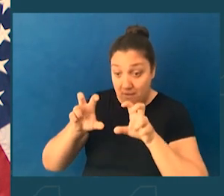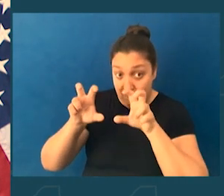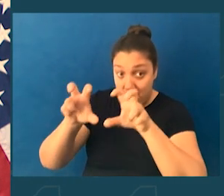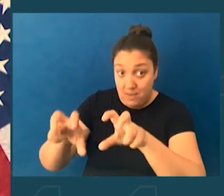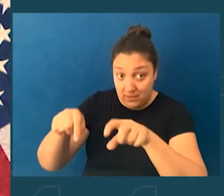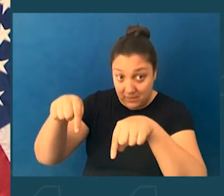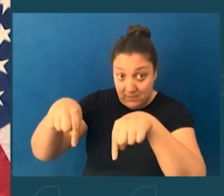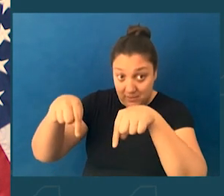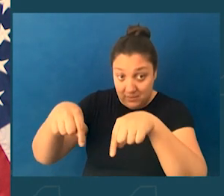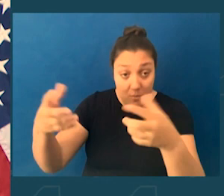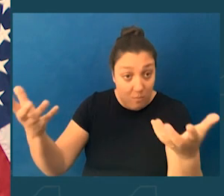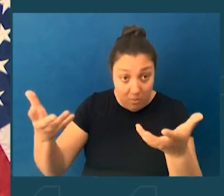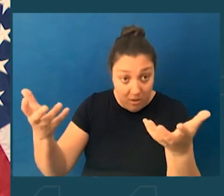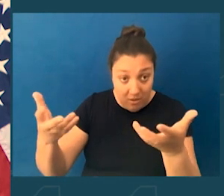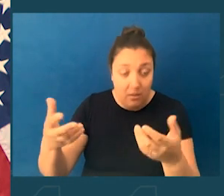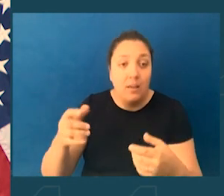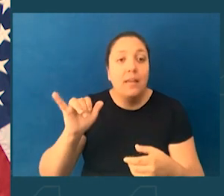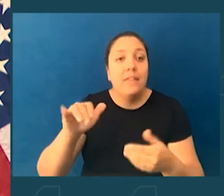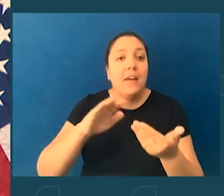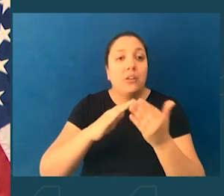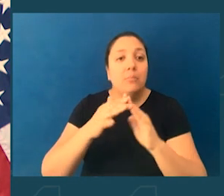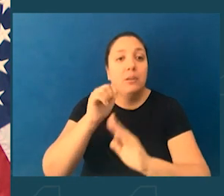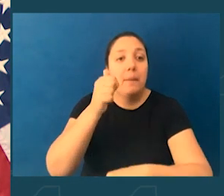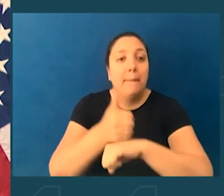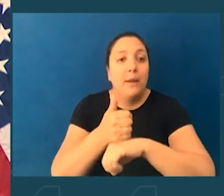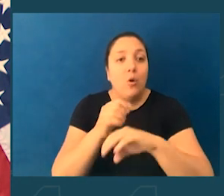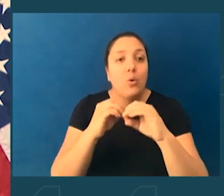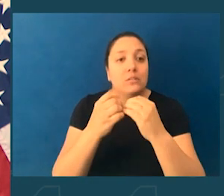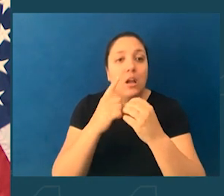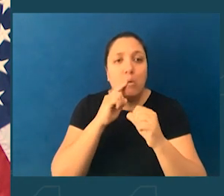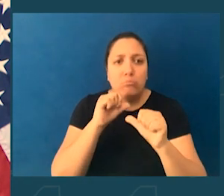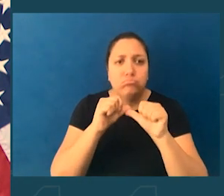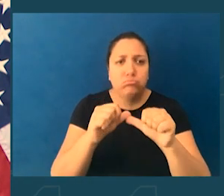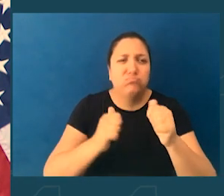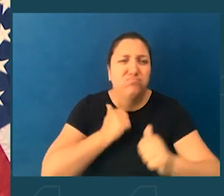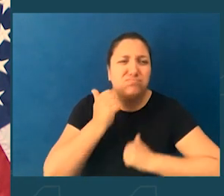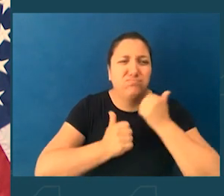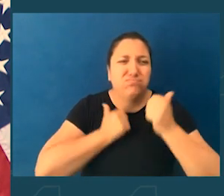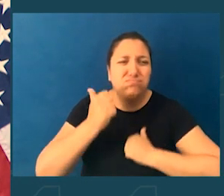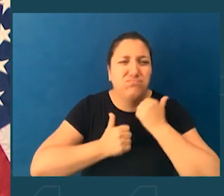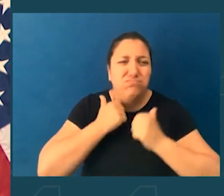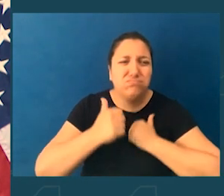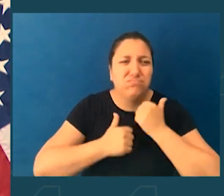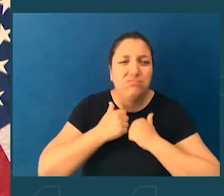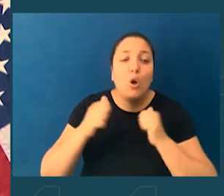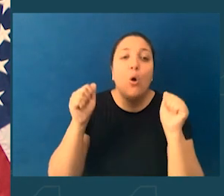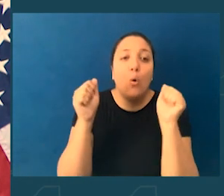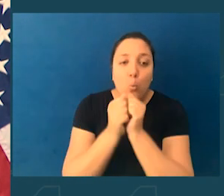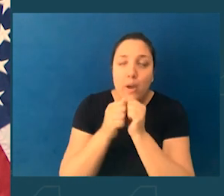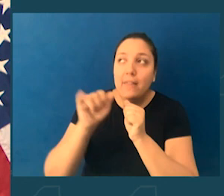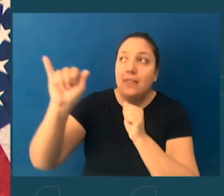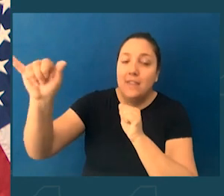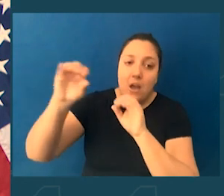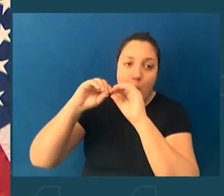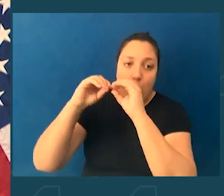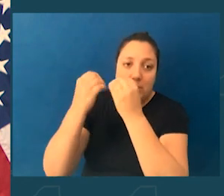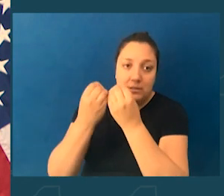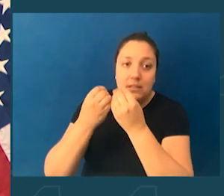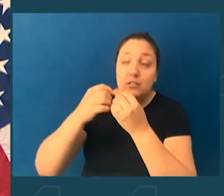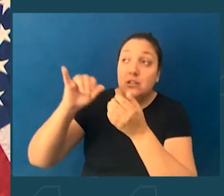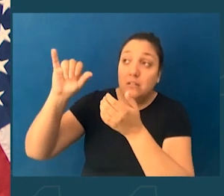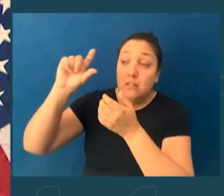will allow community organizations to work tirelessly with our partners in government to improve the system from post-discharge